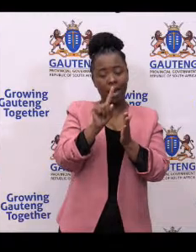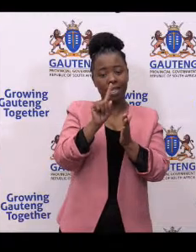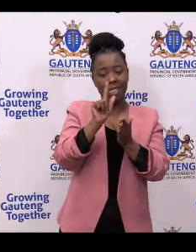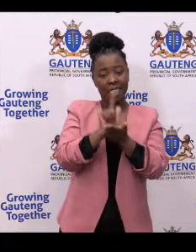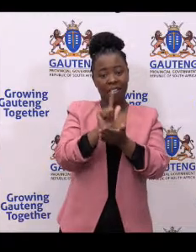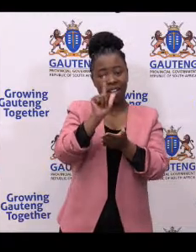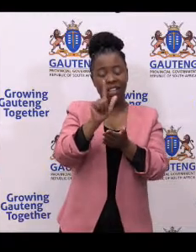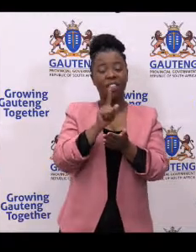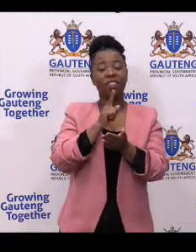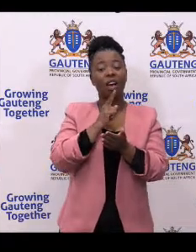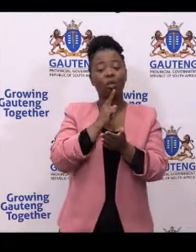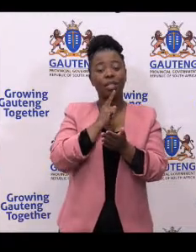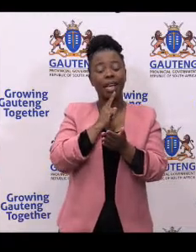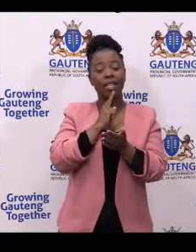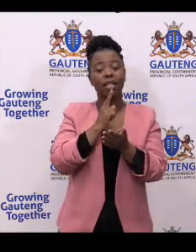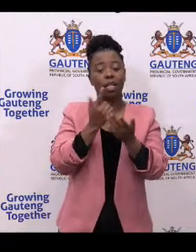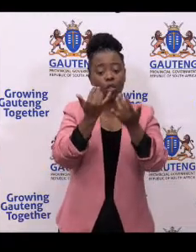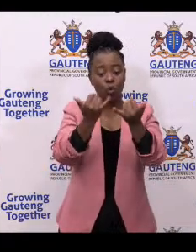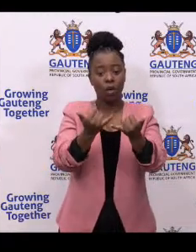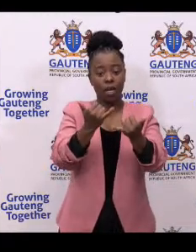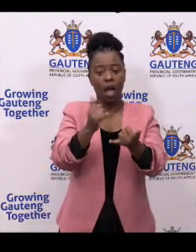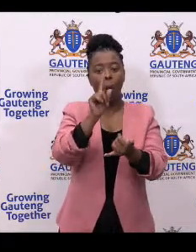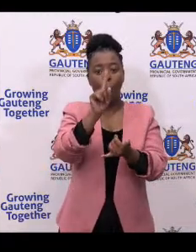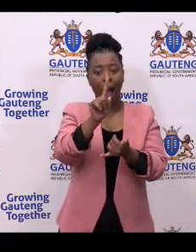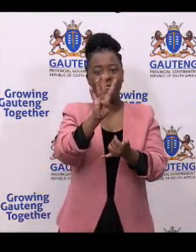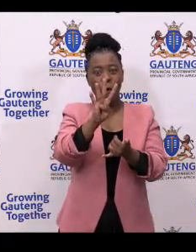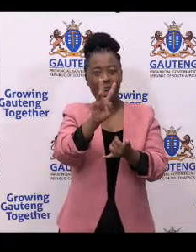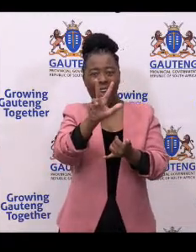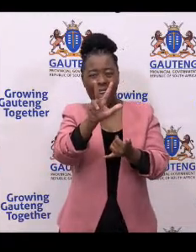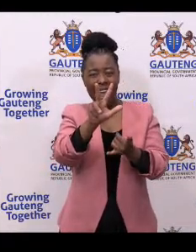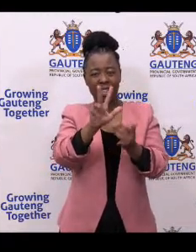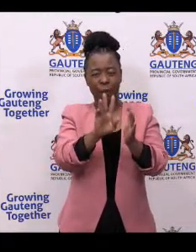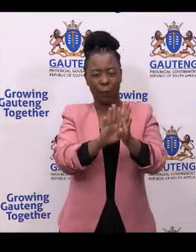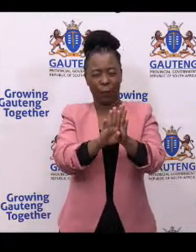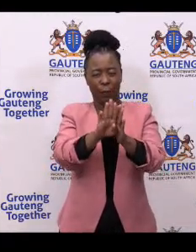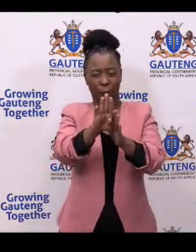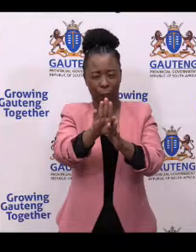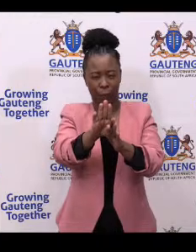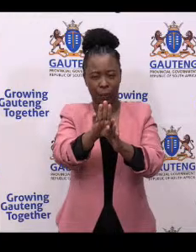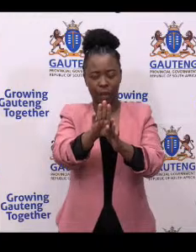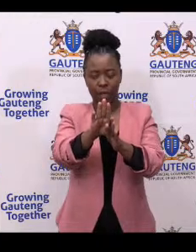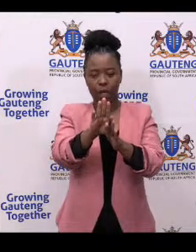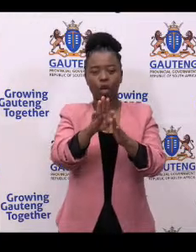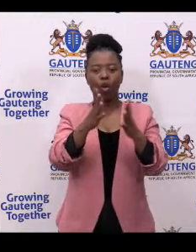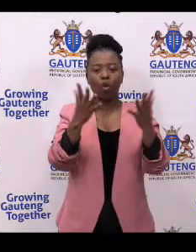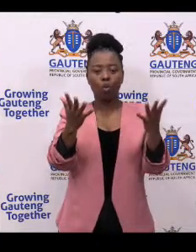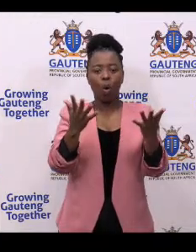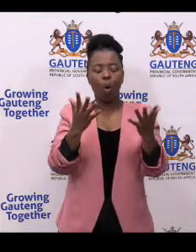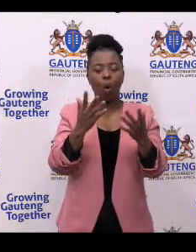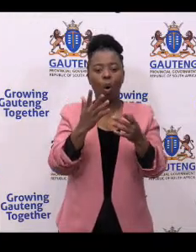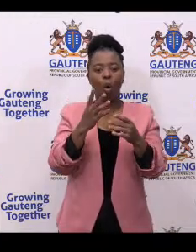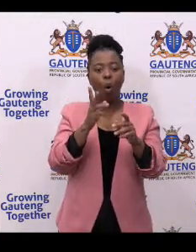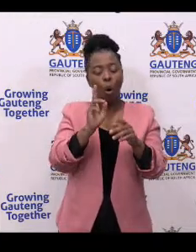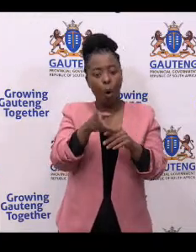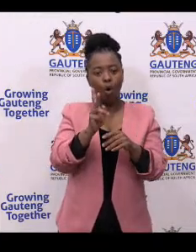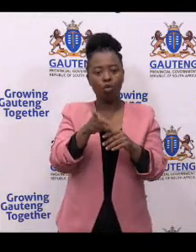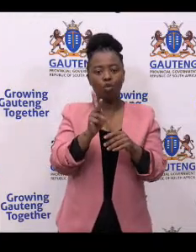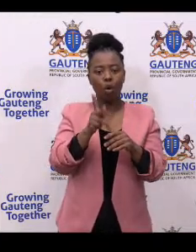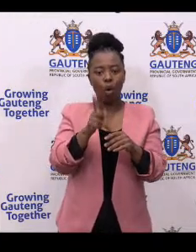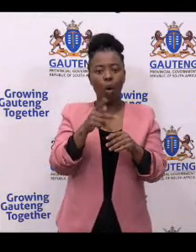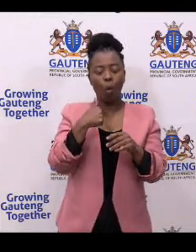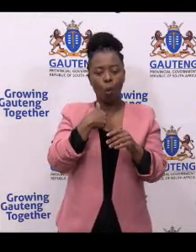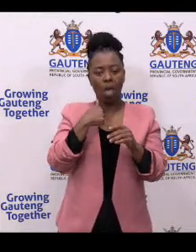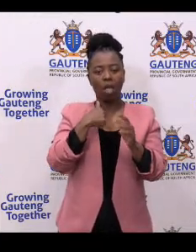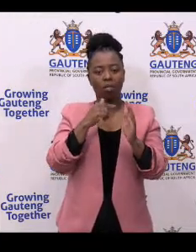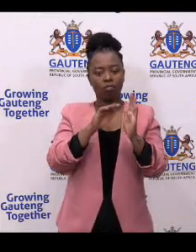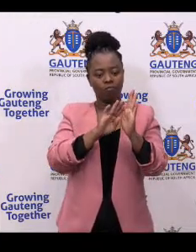117,000 cases. Today we're on 148,000 cases. And also of importance is we have increased in